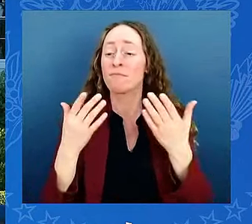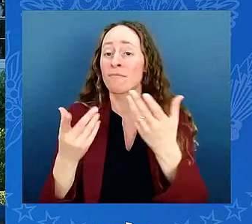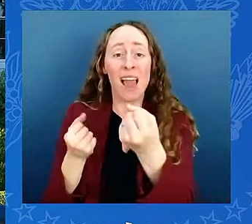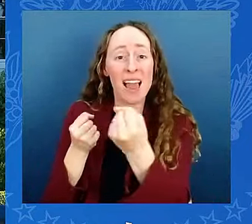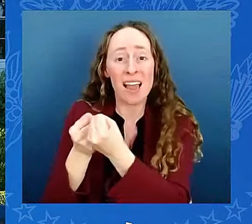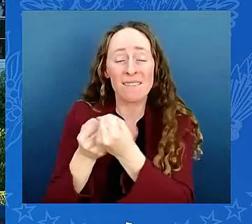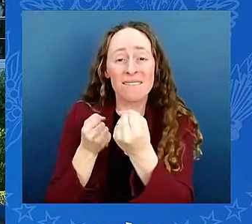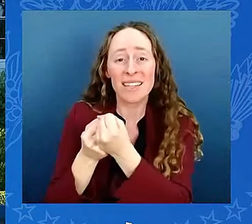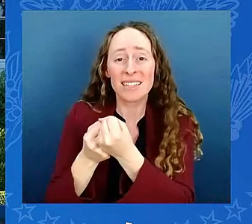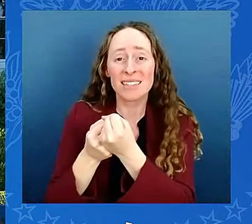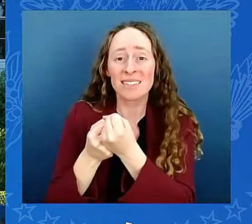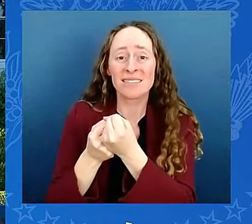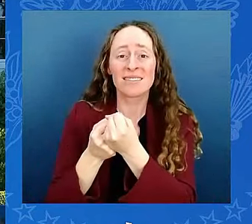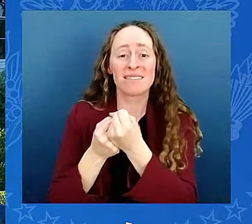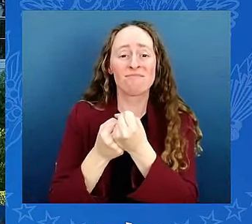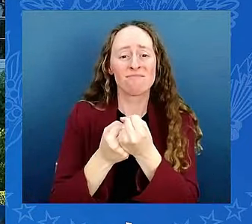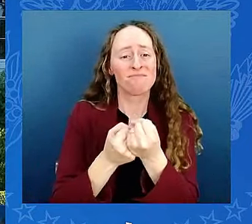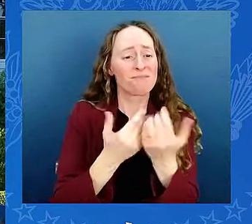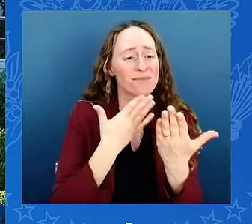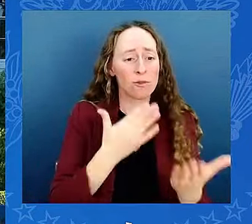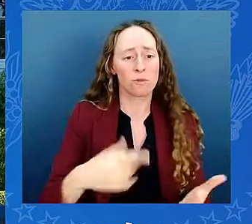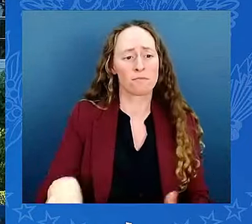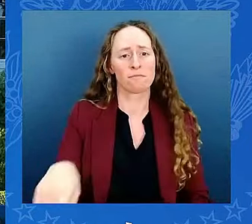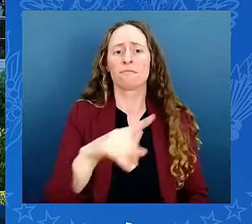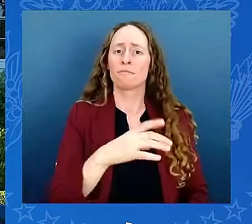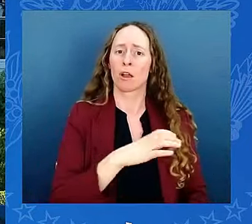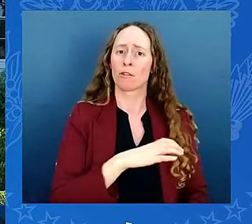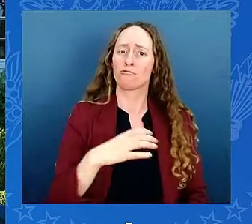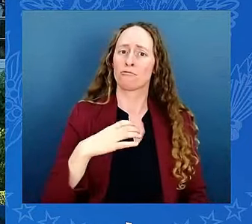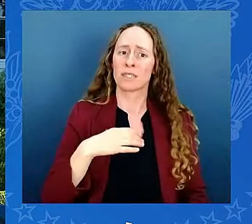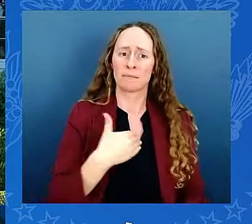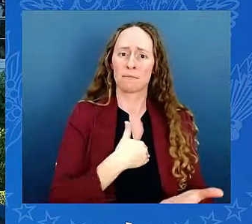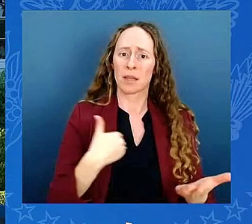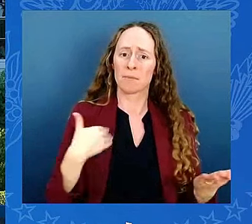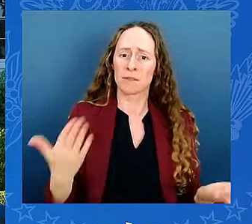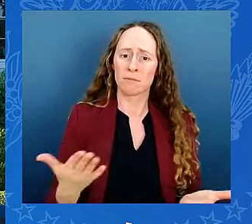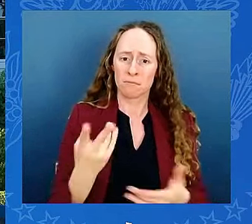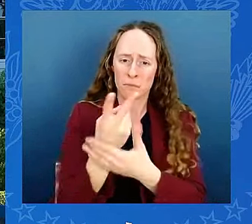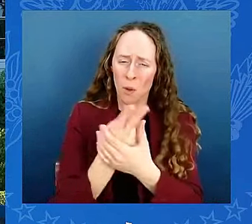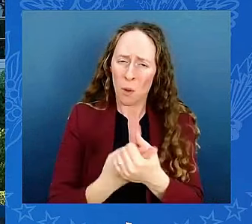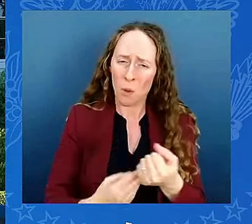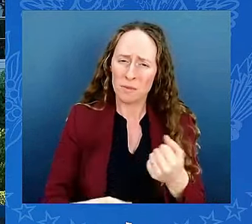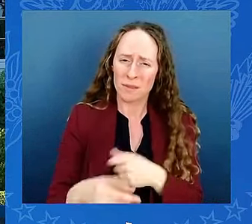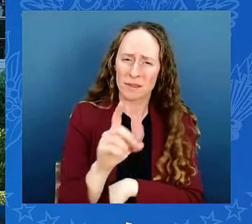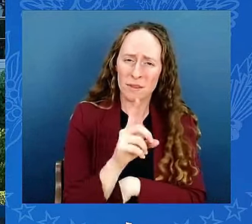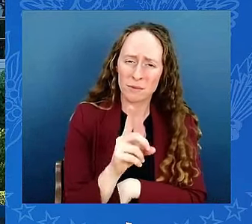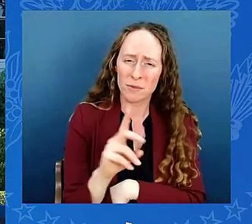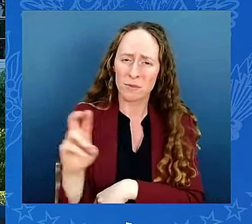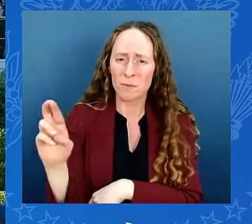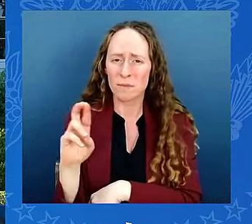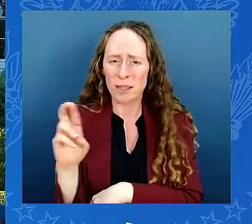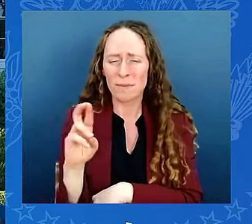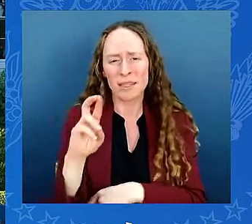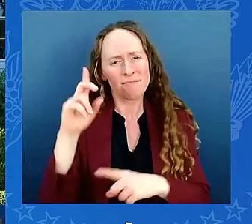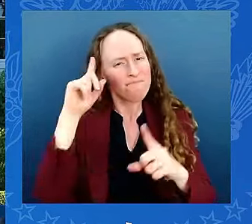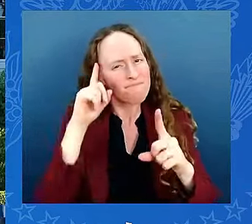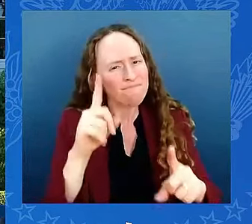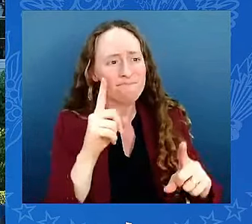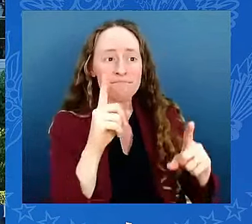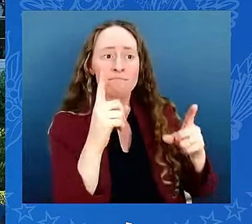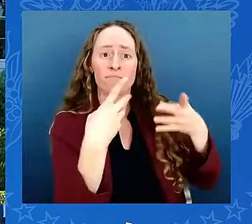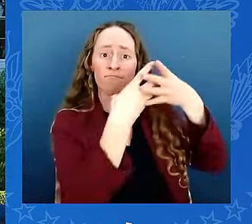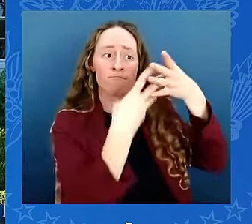Congress who've worked tirelessly, and I mean tirelessly, to ensure and expand what we're doing here today, as well as